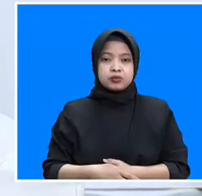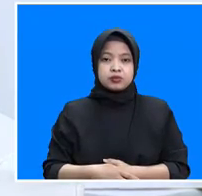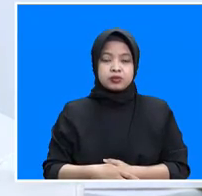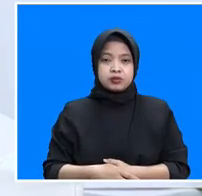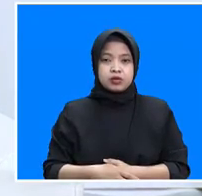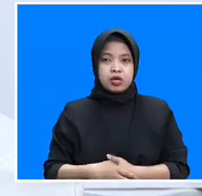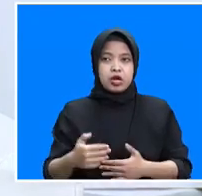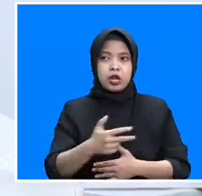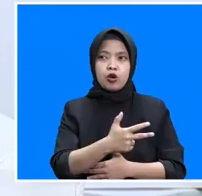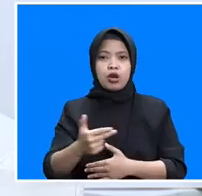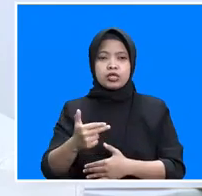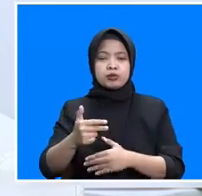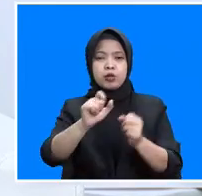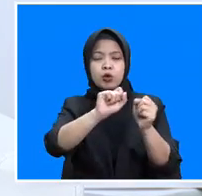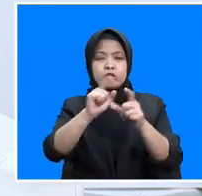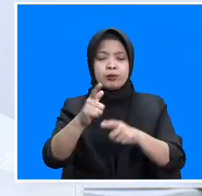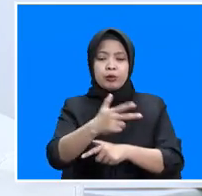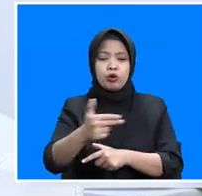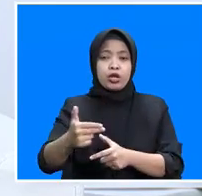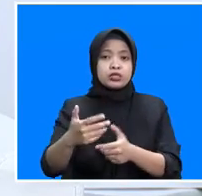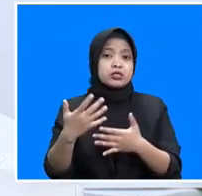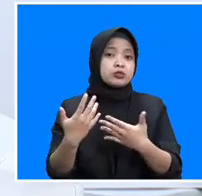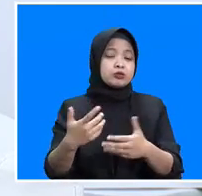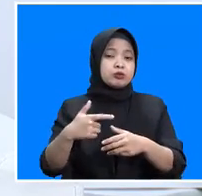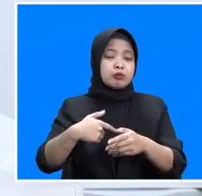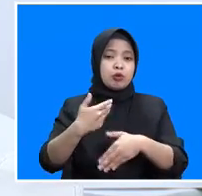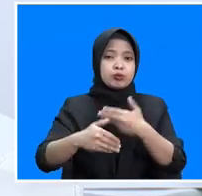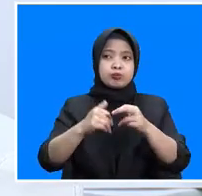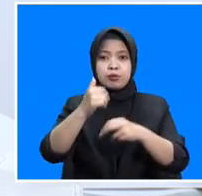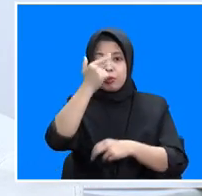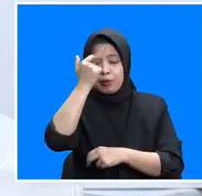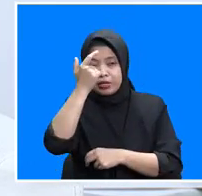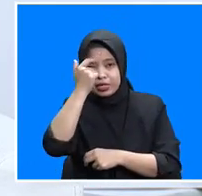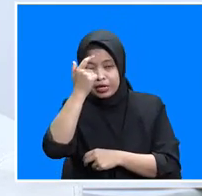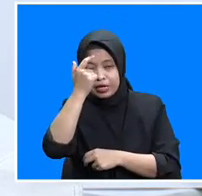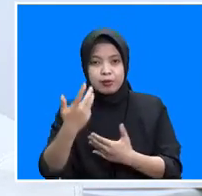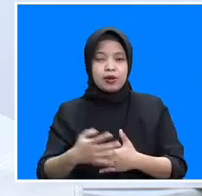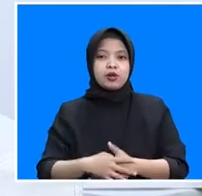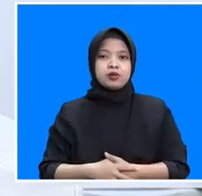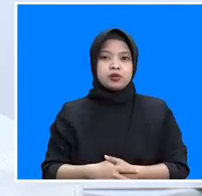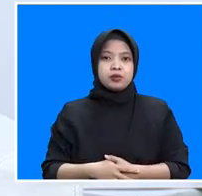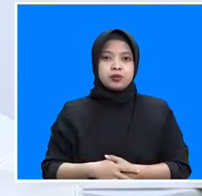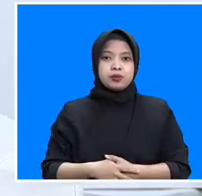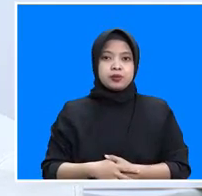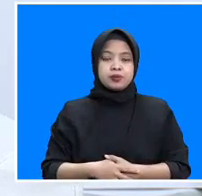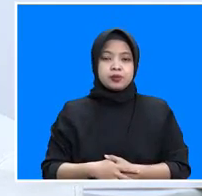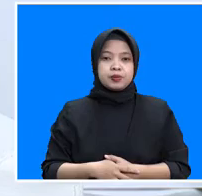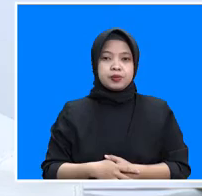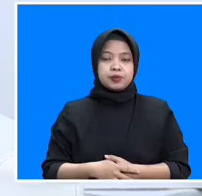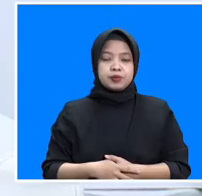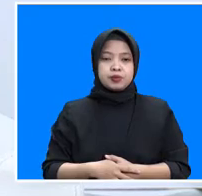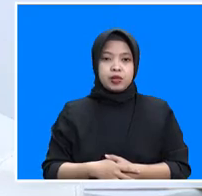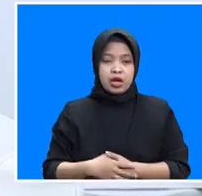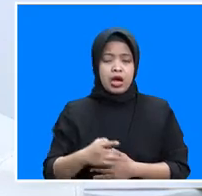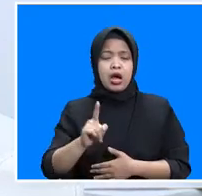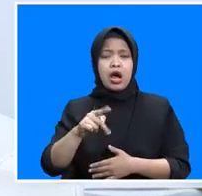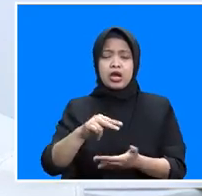about the Indonesia context, I do think that, you know, many countries have actually really